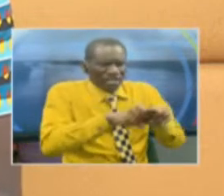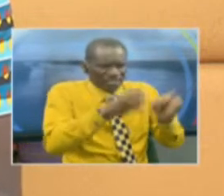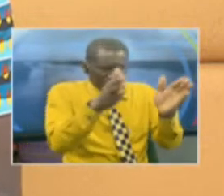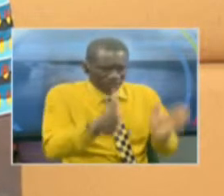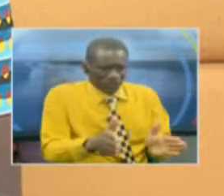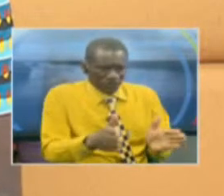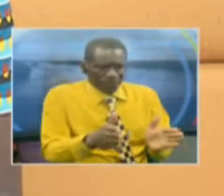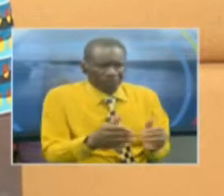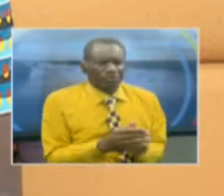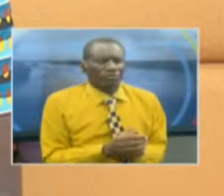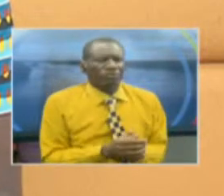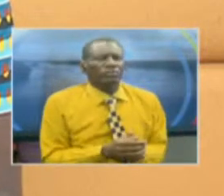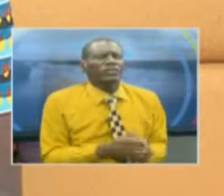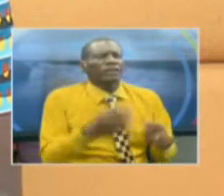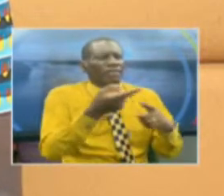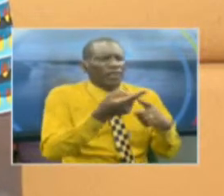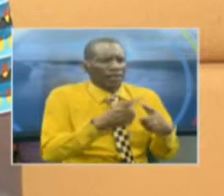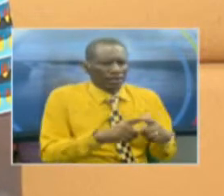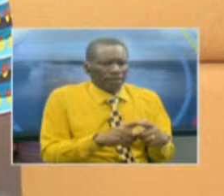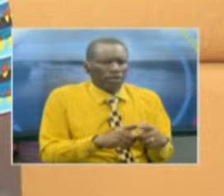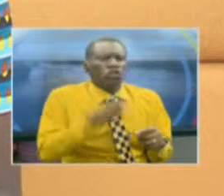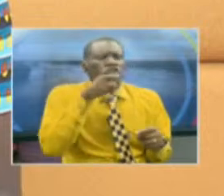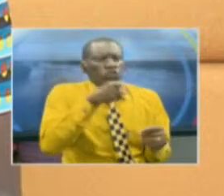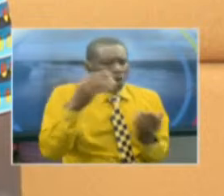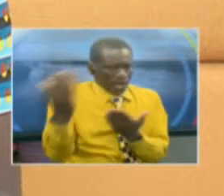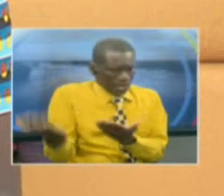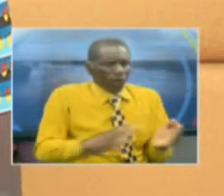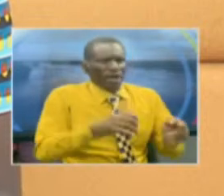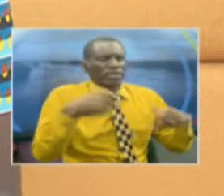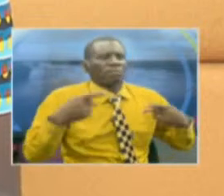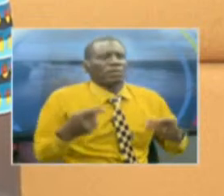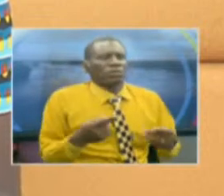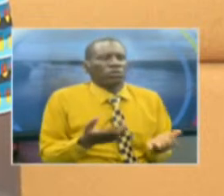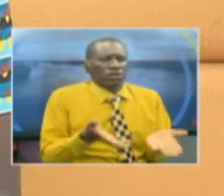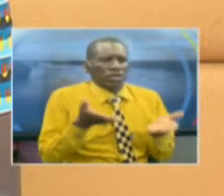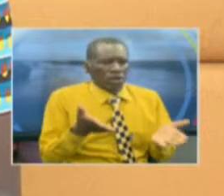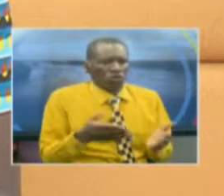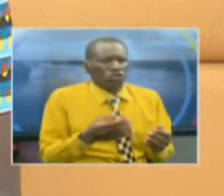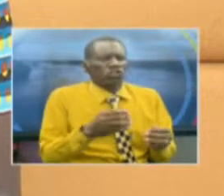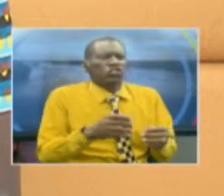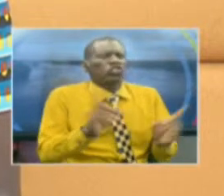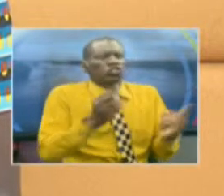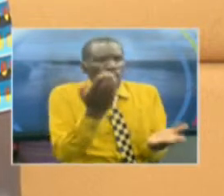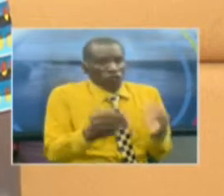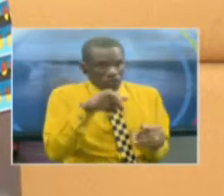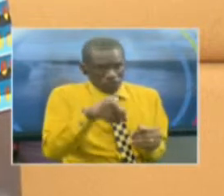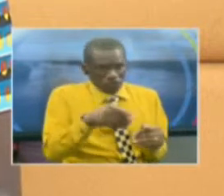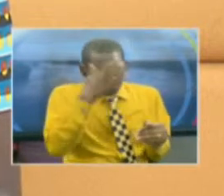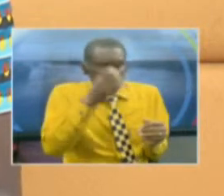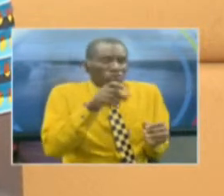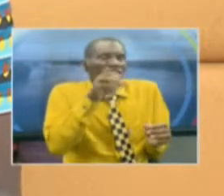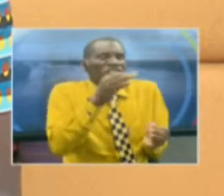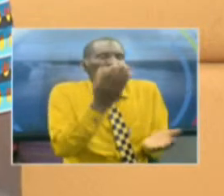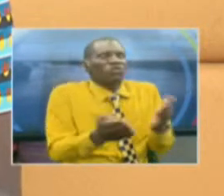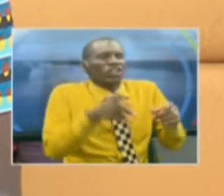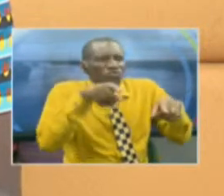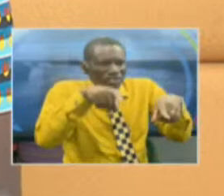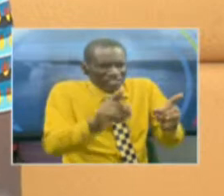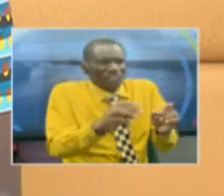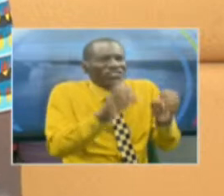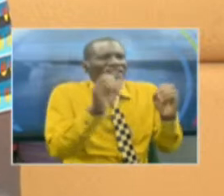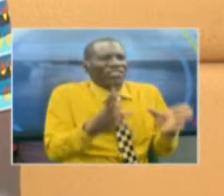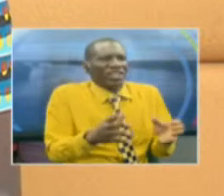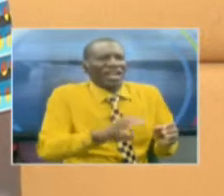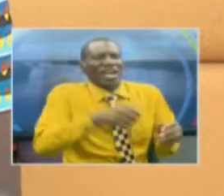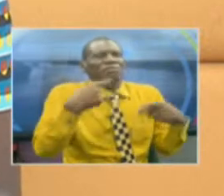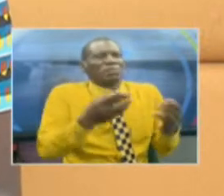person, then you allow other people to automatically devalue you, because you cannot be able to, no